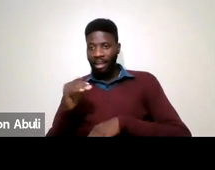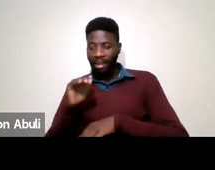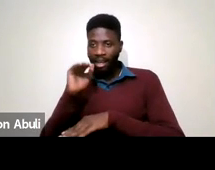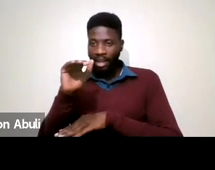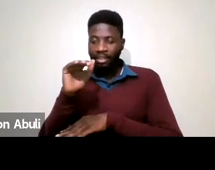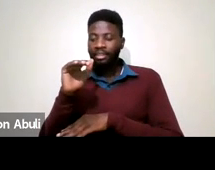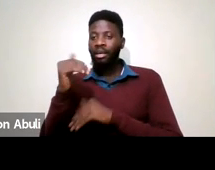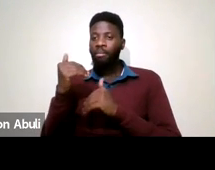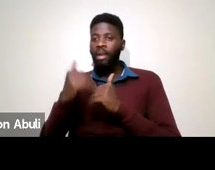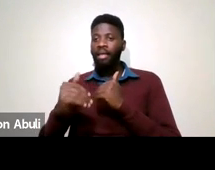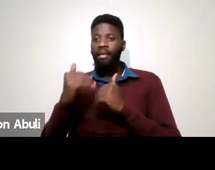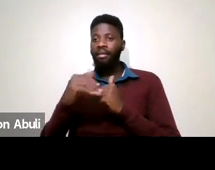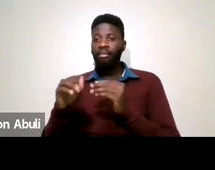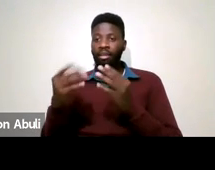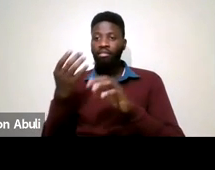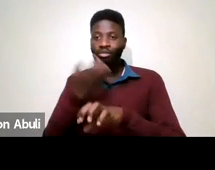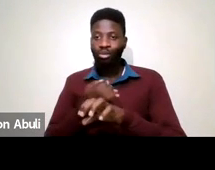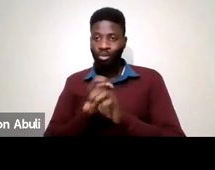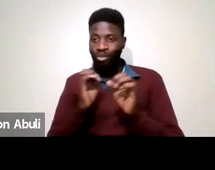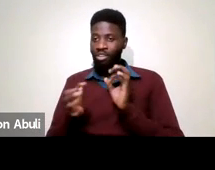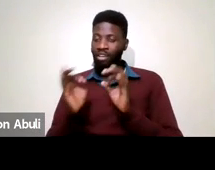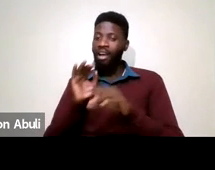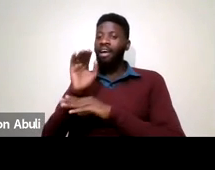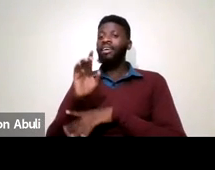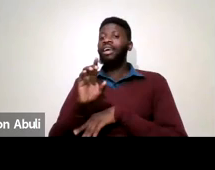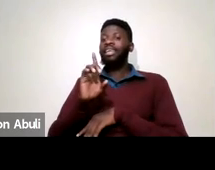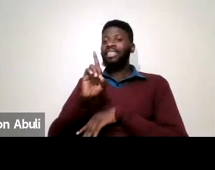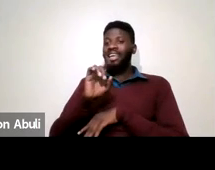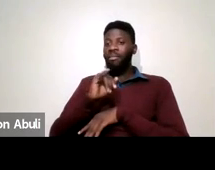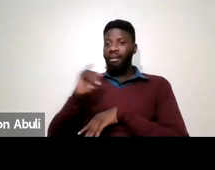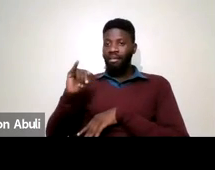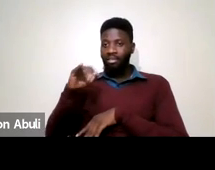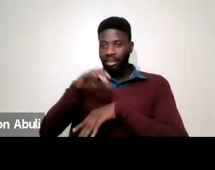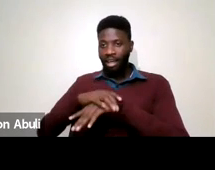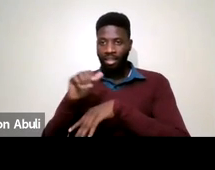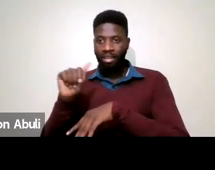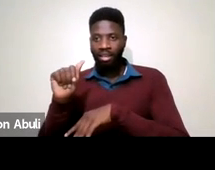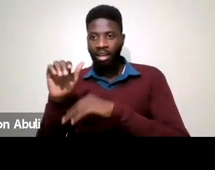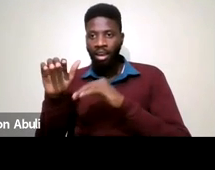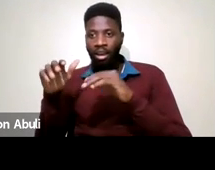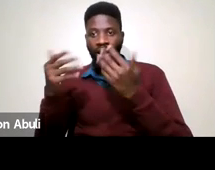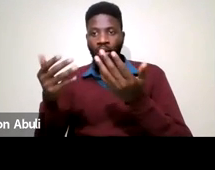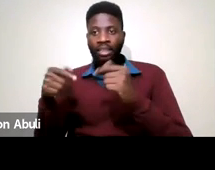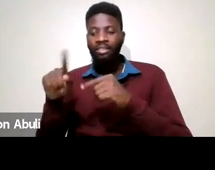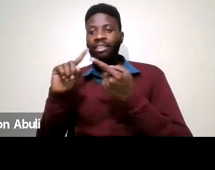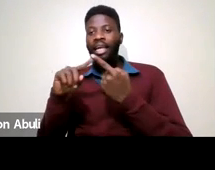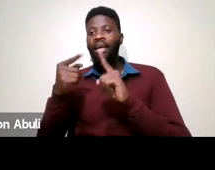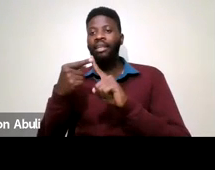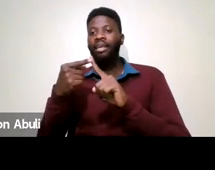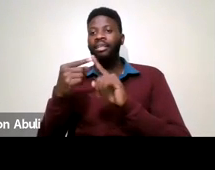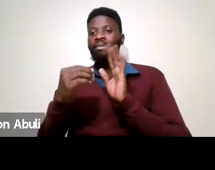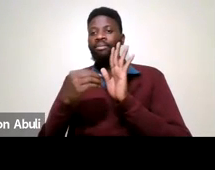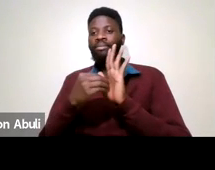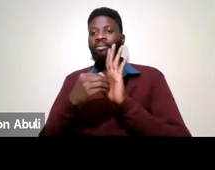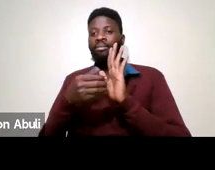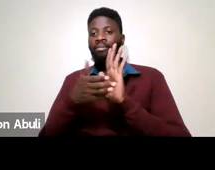for a D-, how can you get an A? It's impossible, because you've already set your standard, you've already made your request